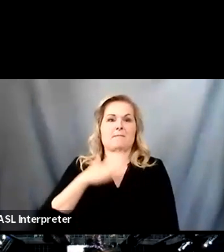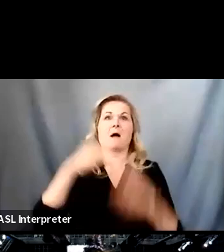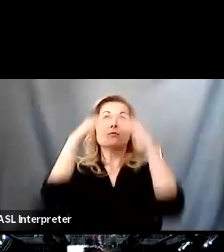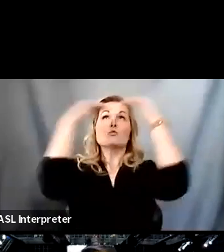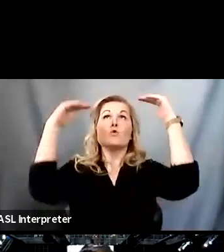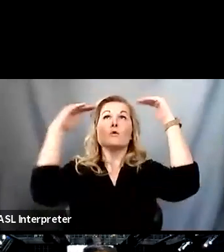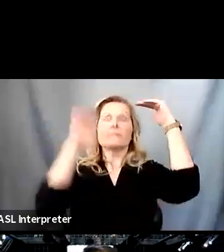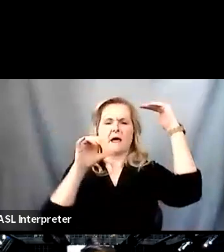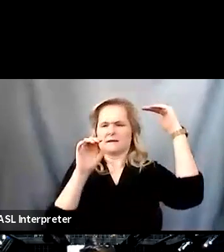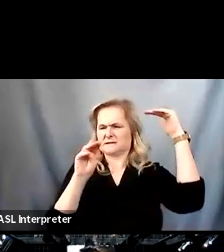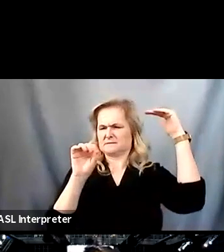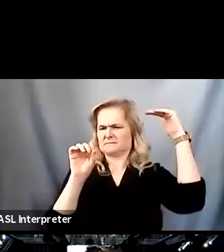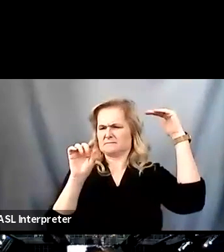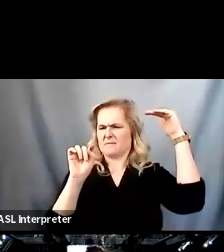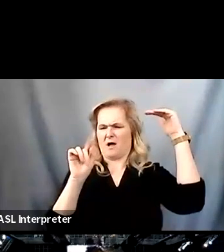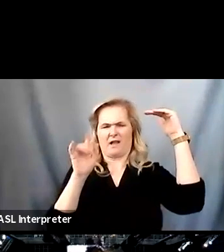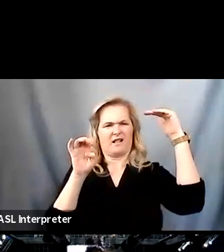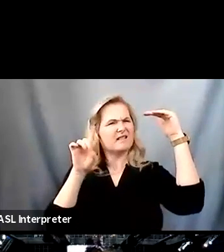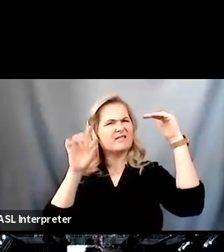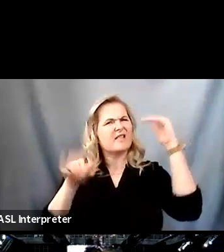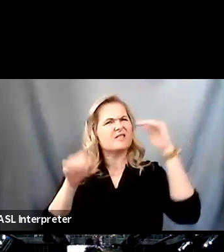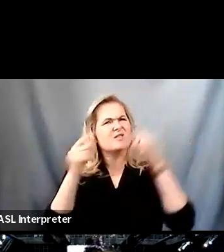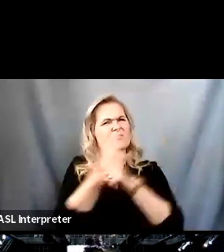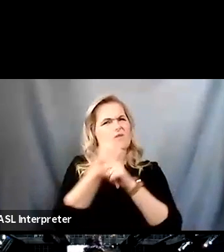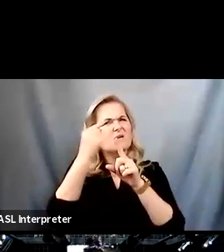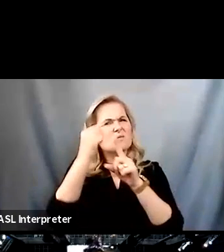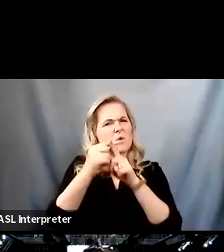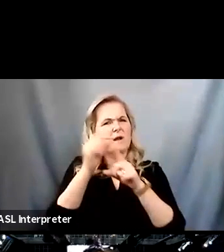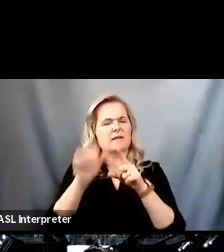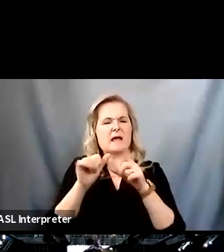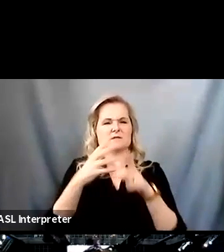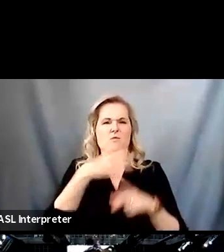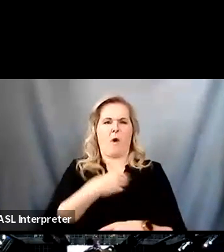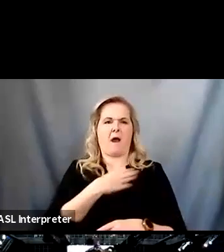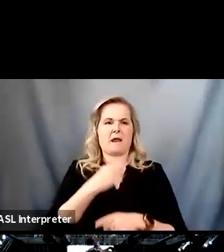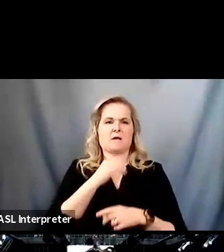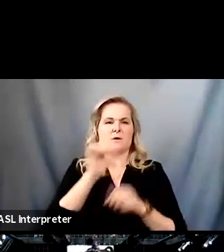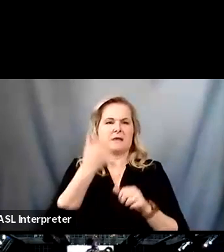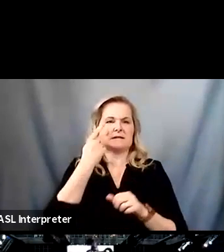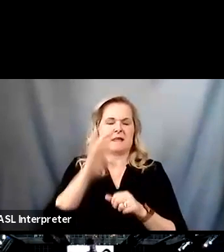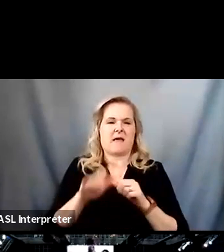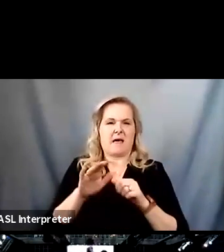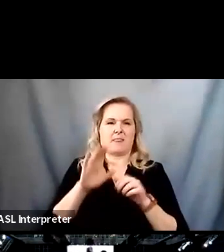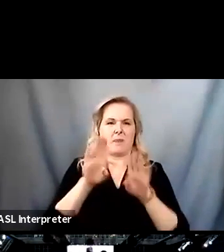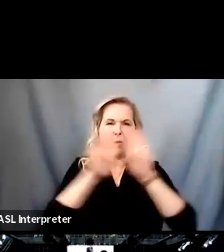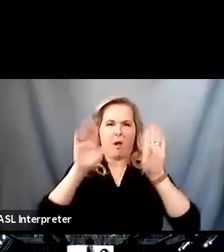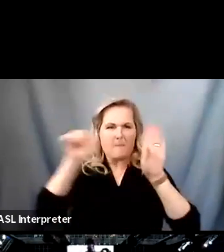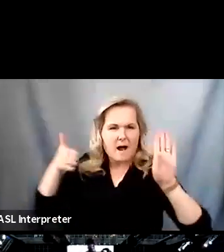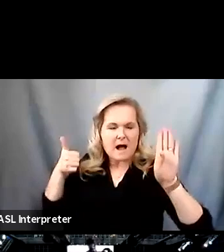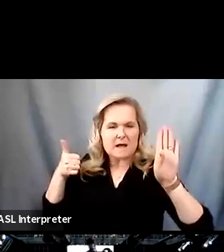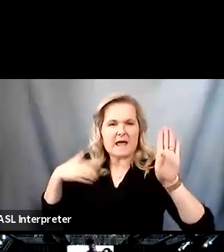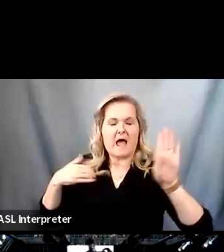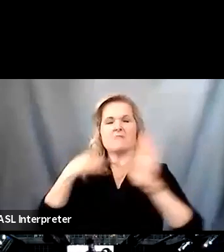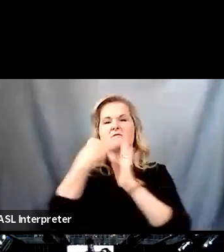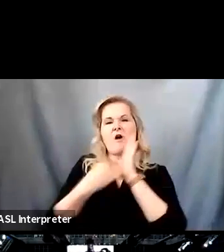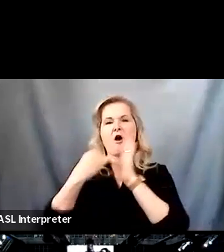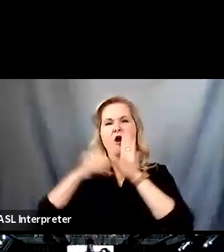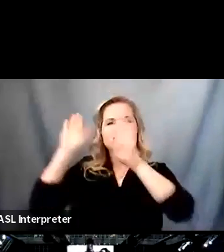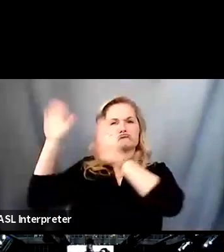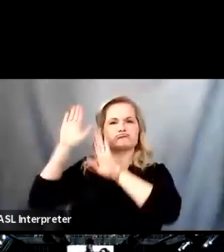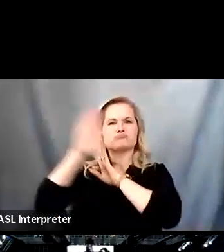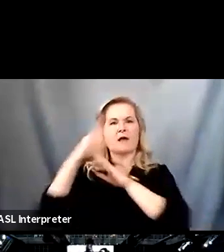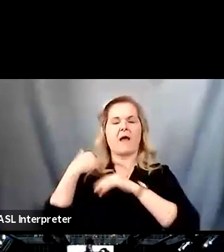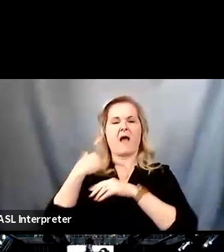word? And it's white. You can see part of the wall behind me, which is gray, and there's some art from various places that I have relationships to: